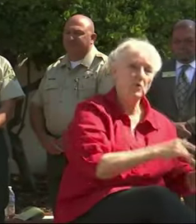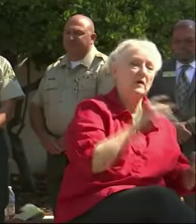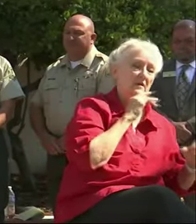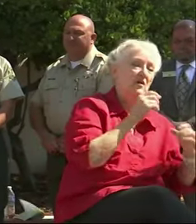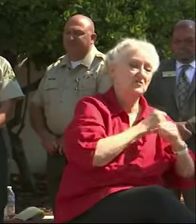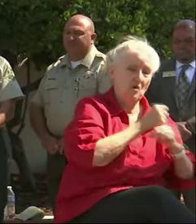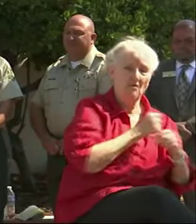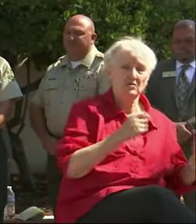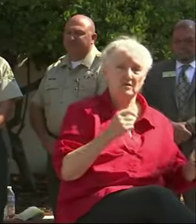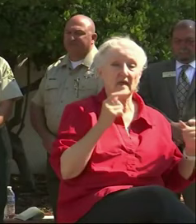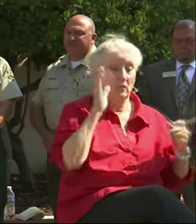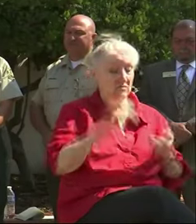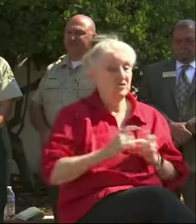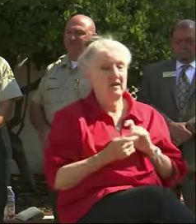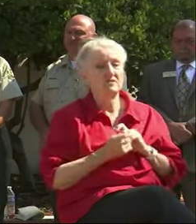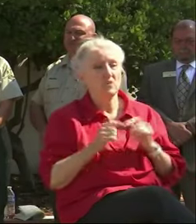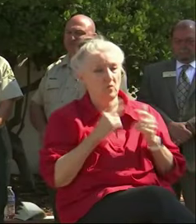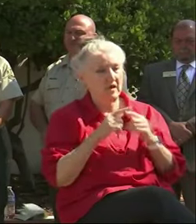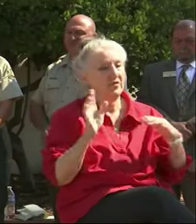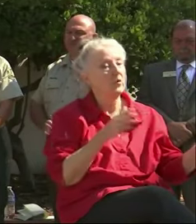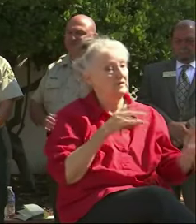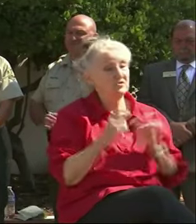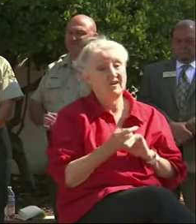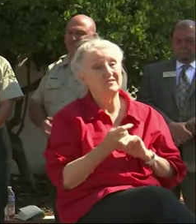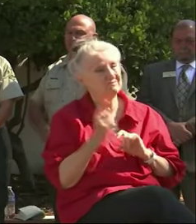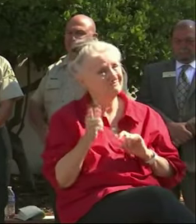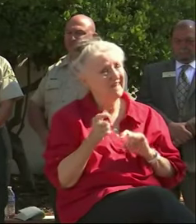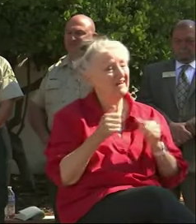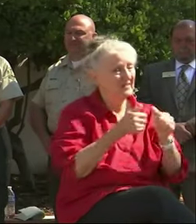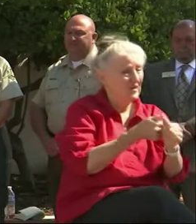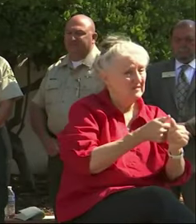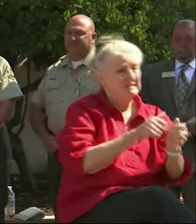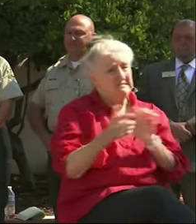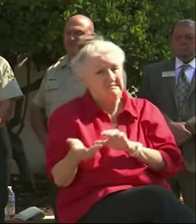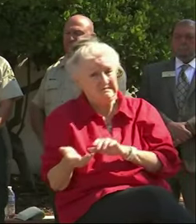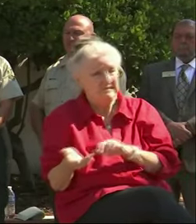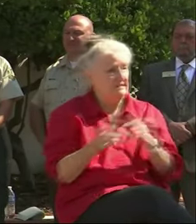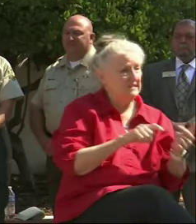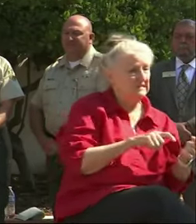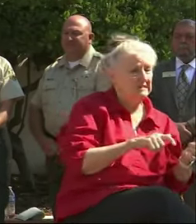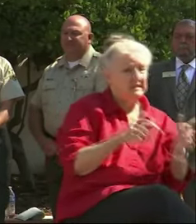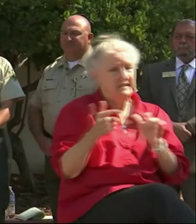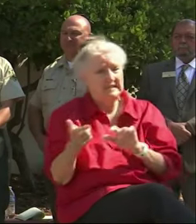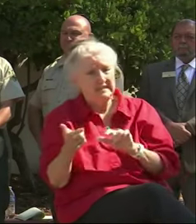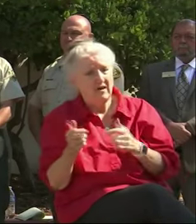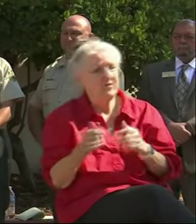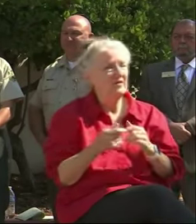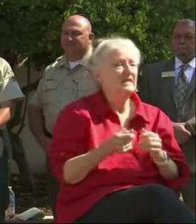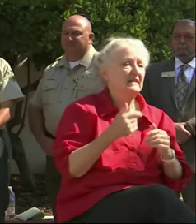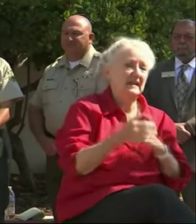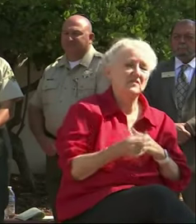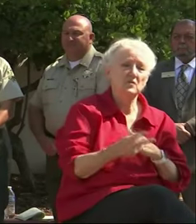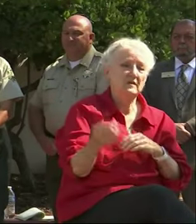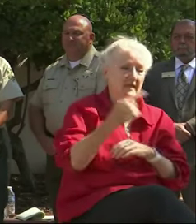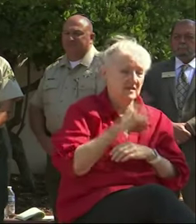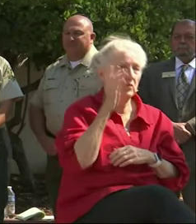change when the winds change. And so we'll see some seesawing action on this fire over the next few days, and we'll be very,